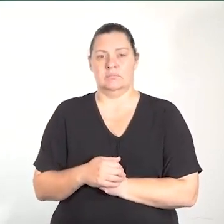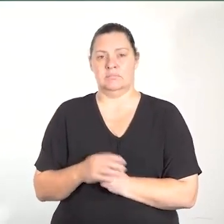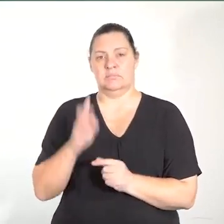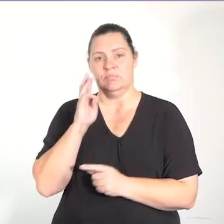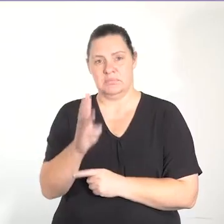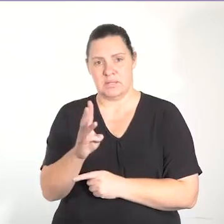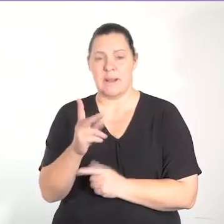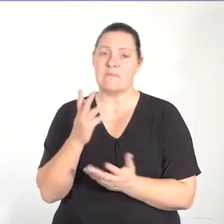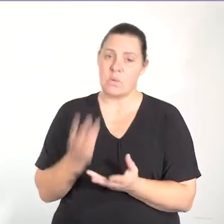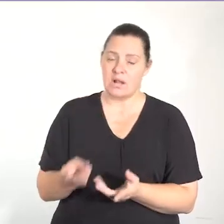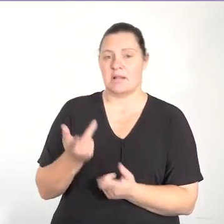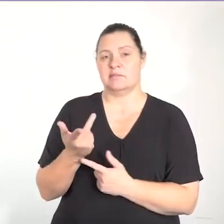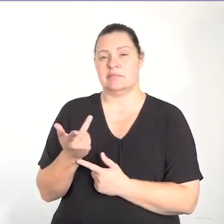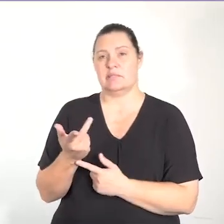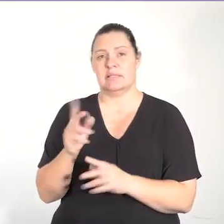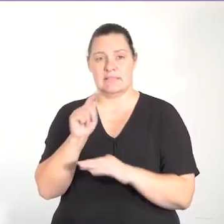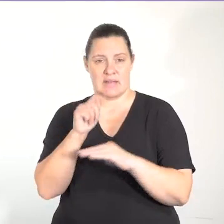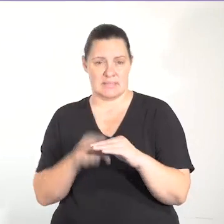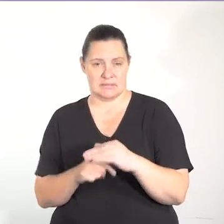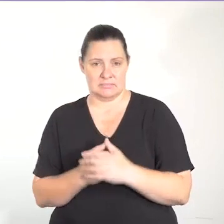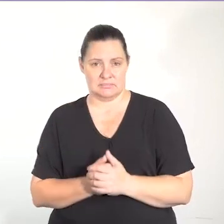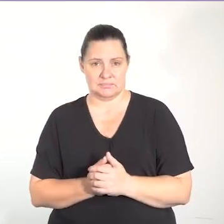We are going to divide